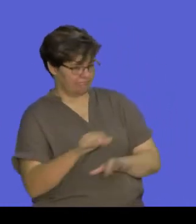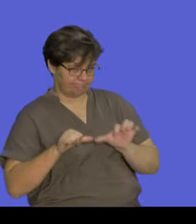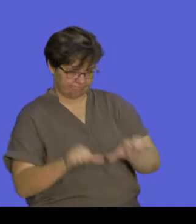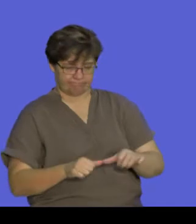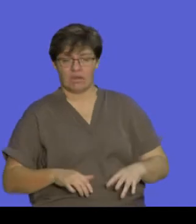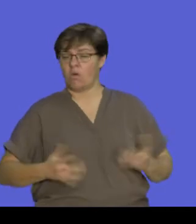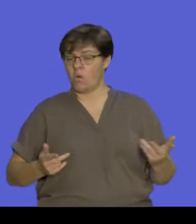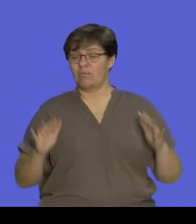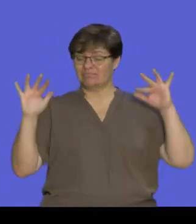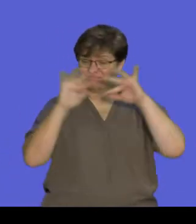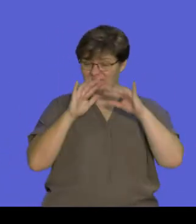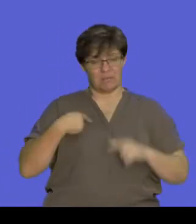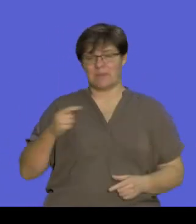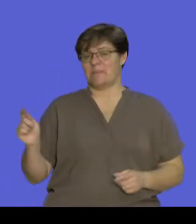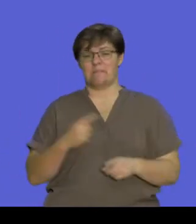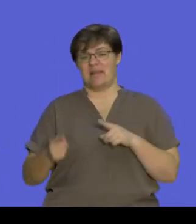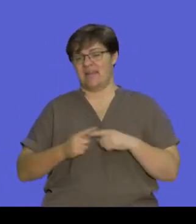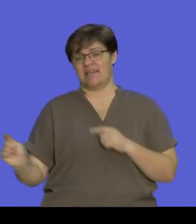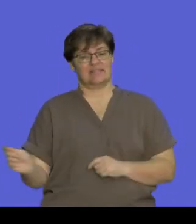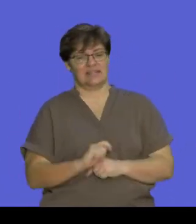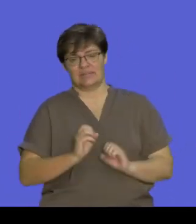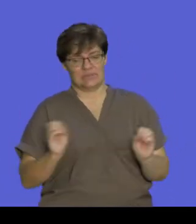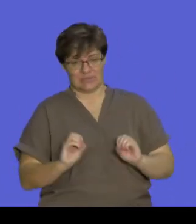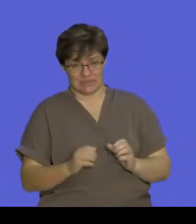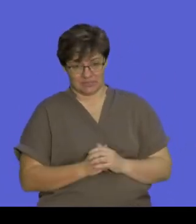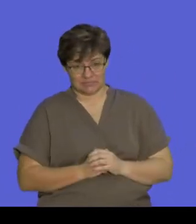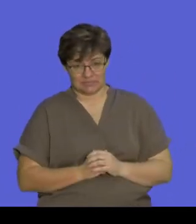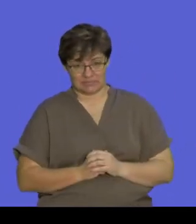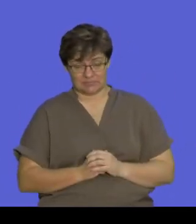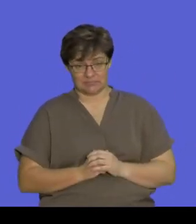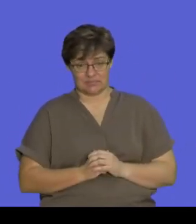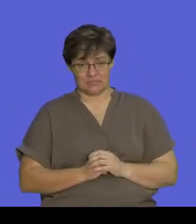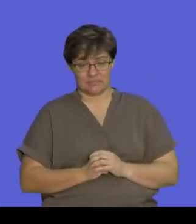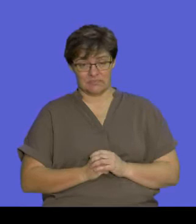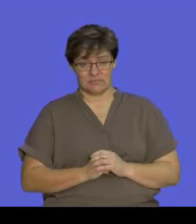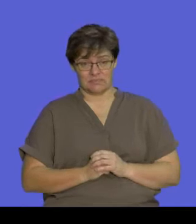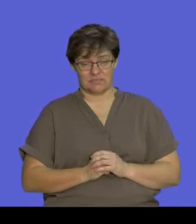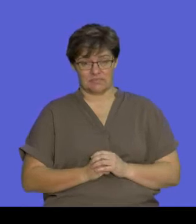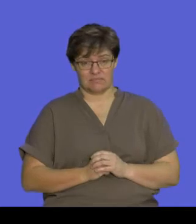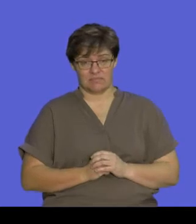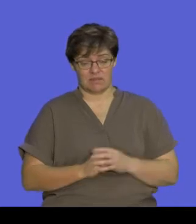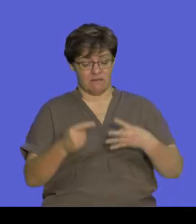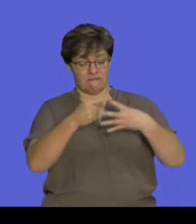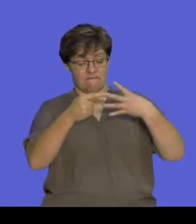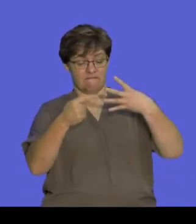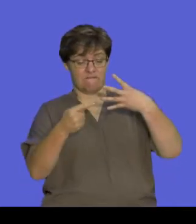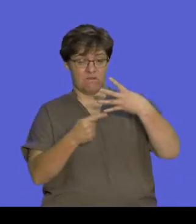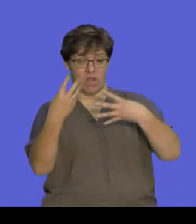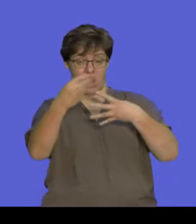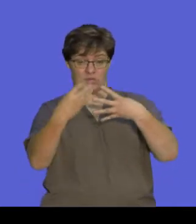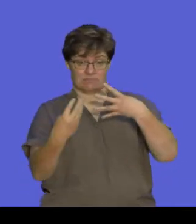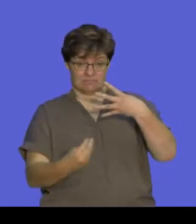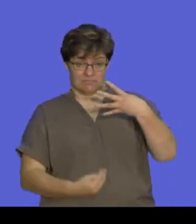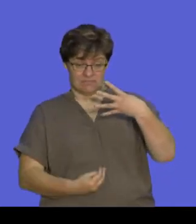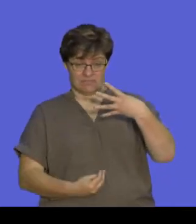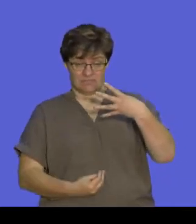is not sunny, and you're not going to play tennis. So of those four outcomes, you can see